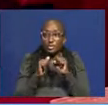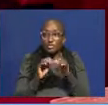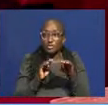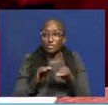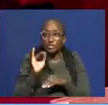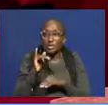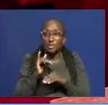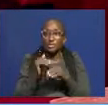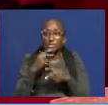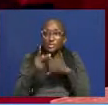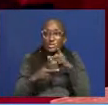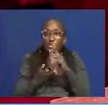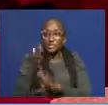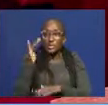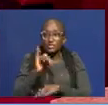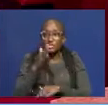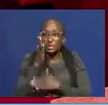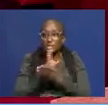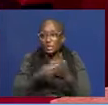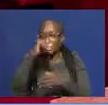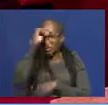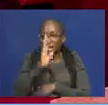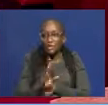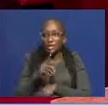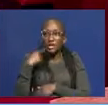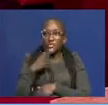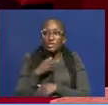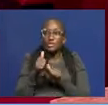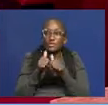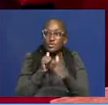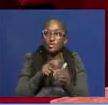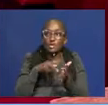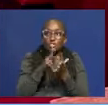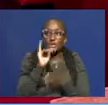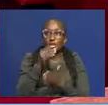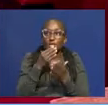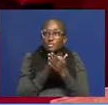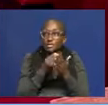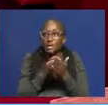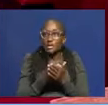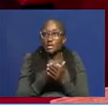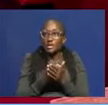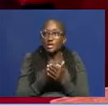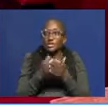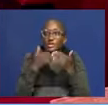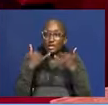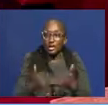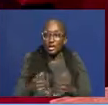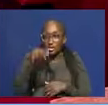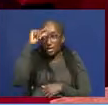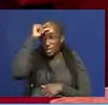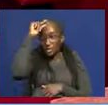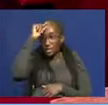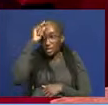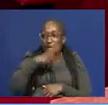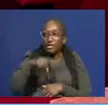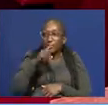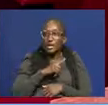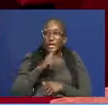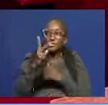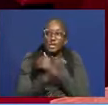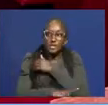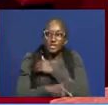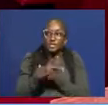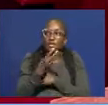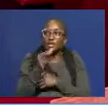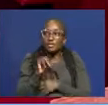process so fast so that some of the governors who have not been remitting these monies in this current regime, we can deal with them for once and for